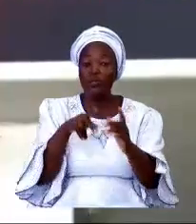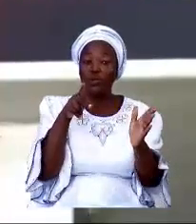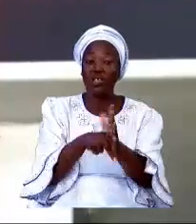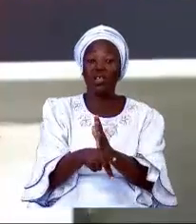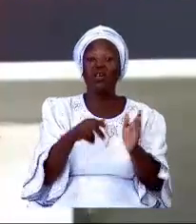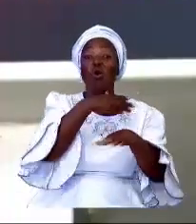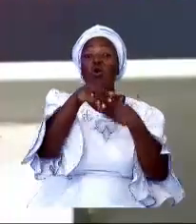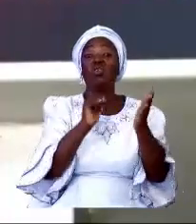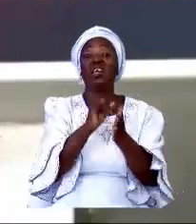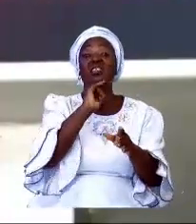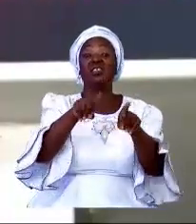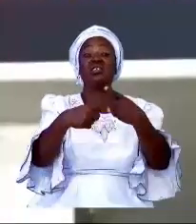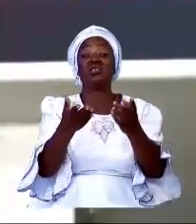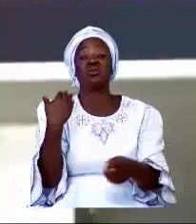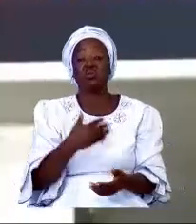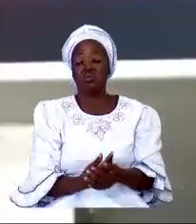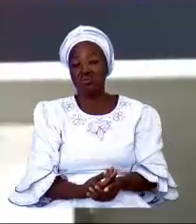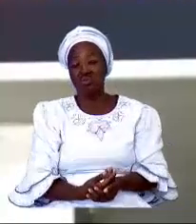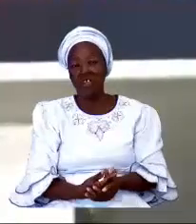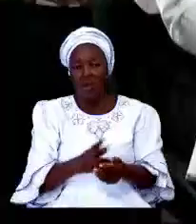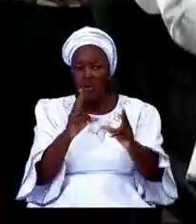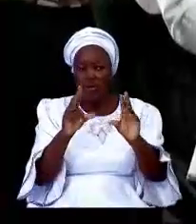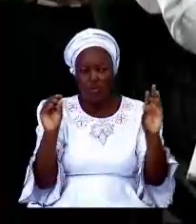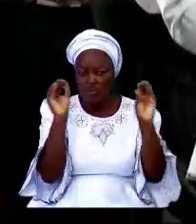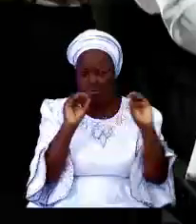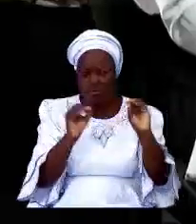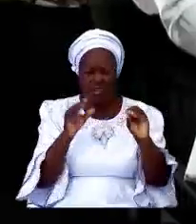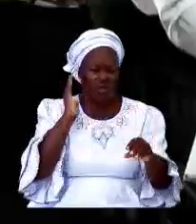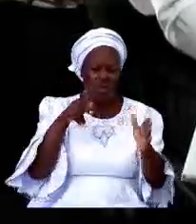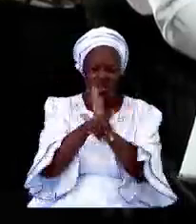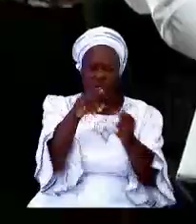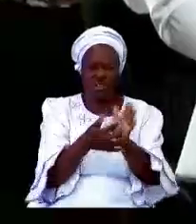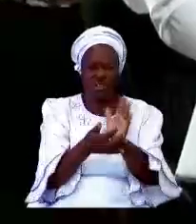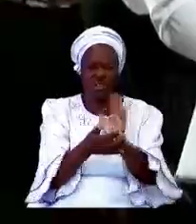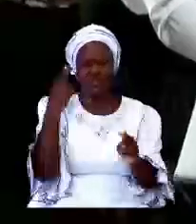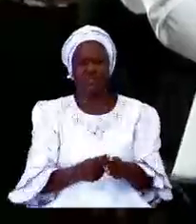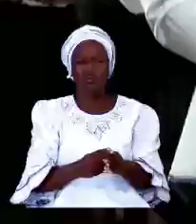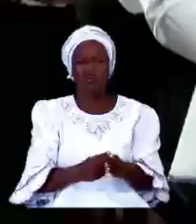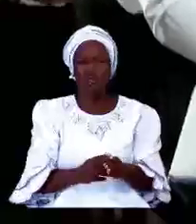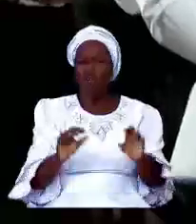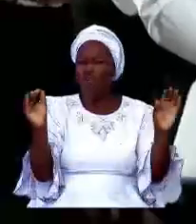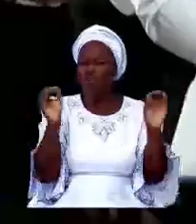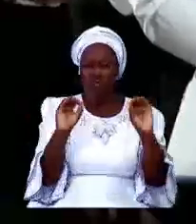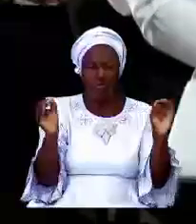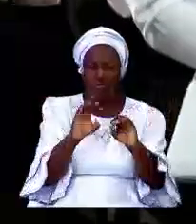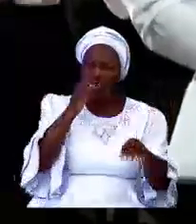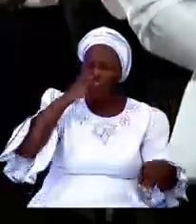the power to kill, all that is gone. Yeah. Nobody will kill